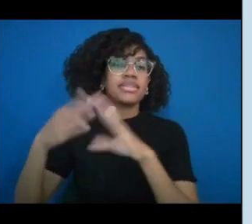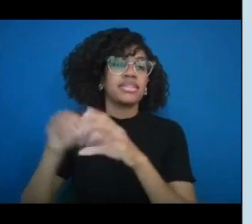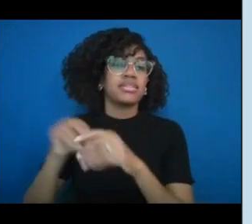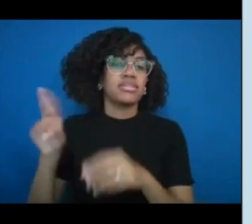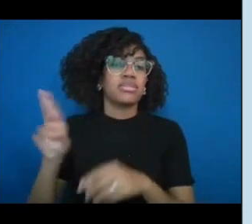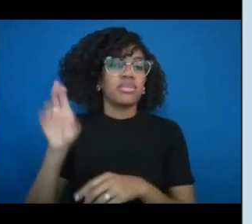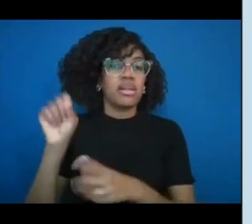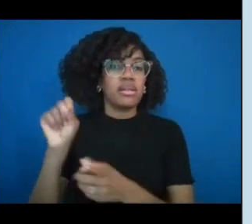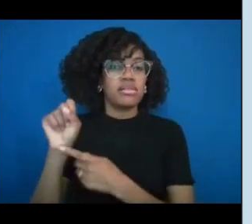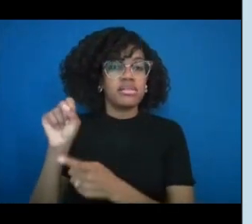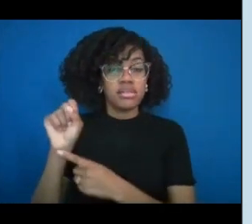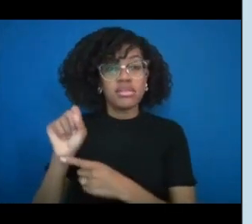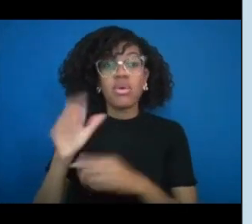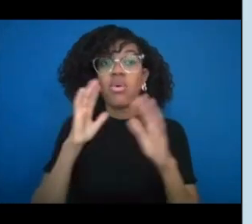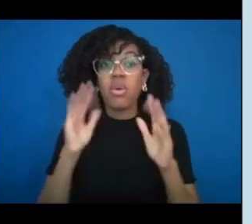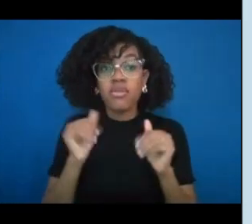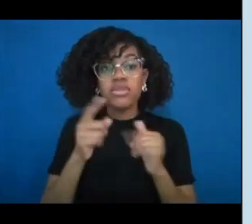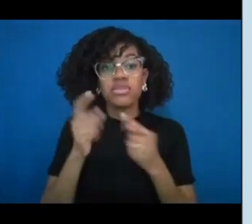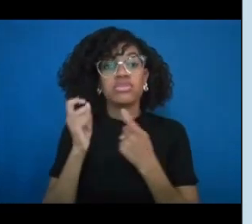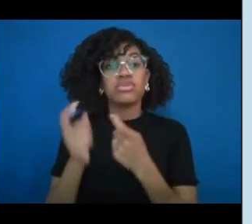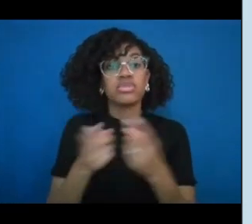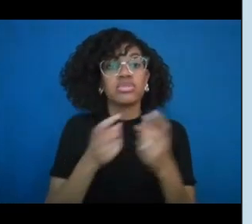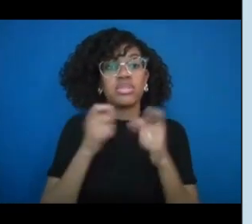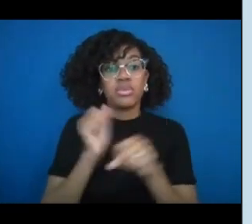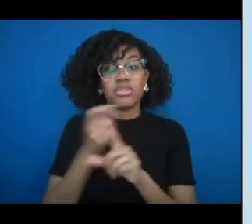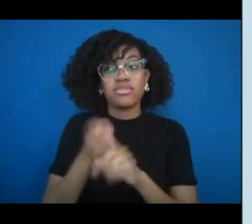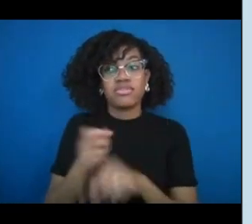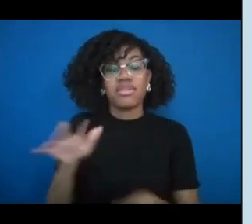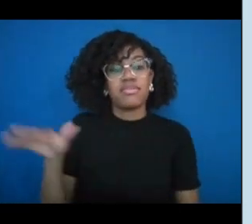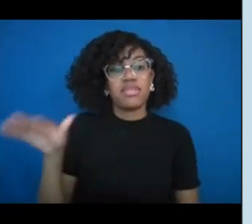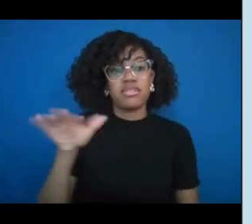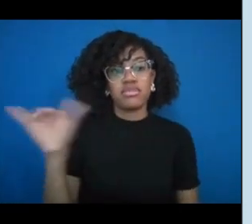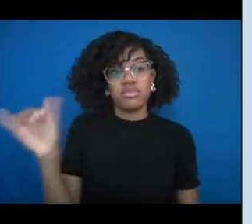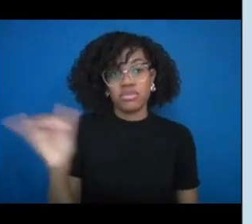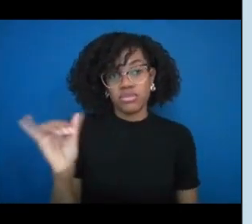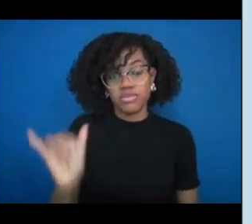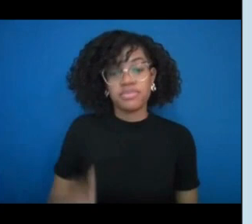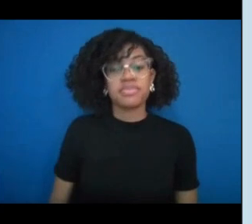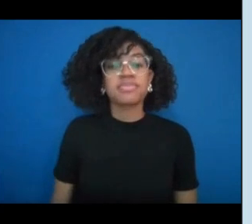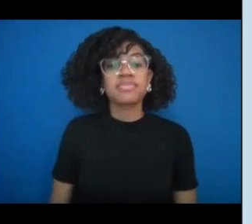hopefully you are also recruiting workers from big town USA.